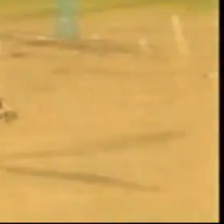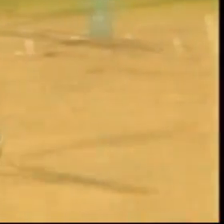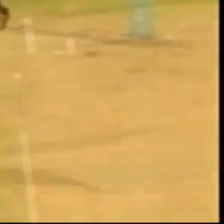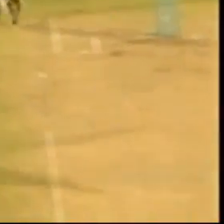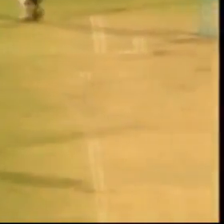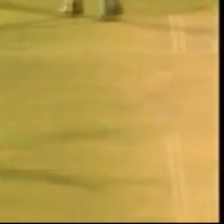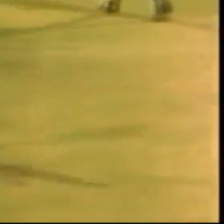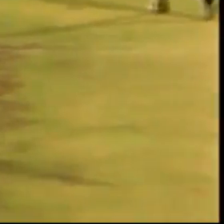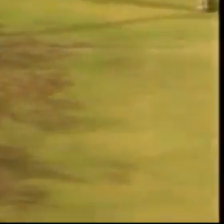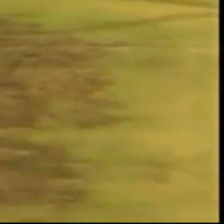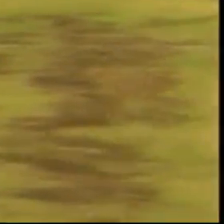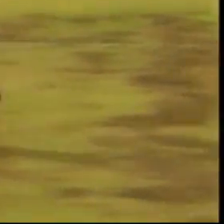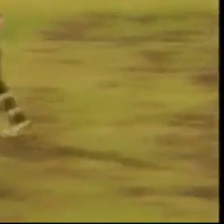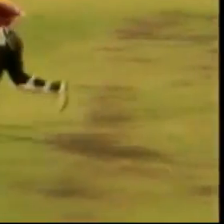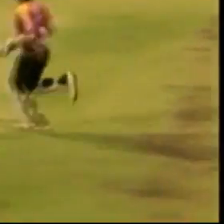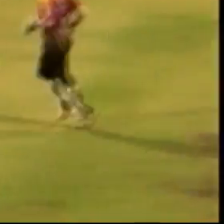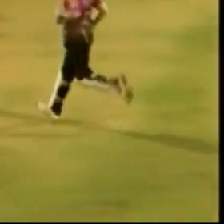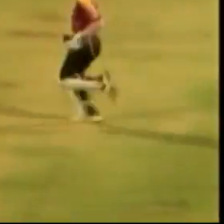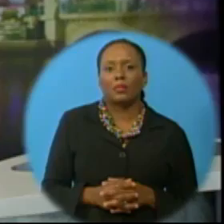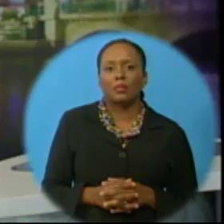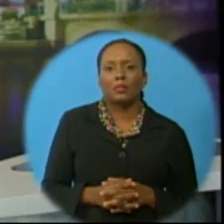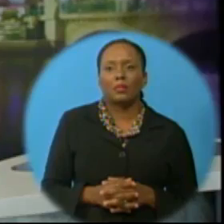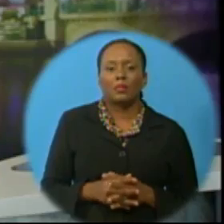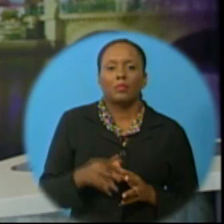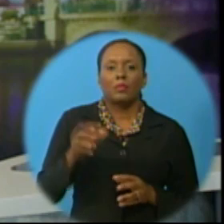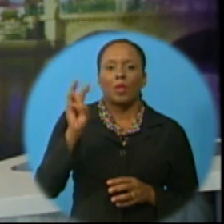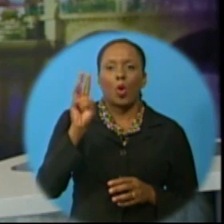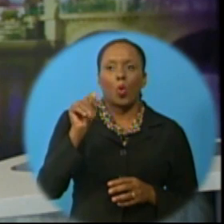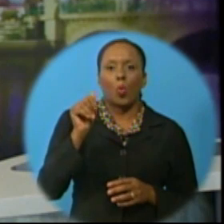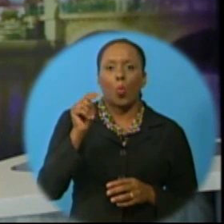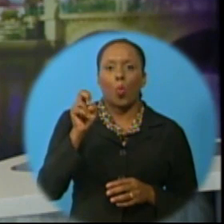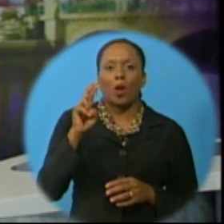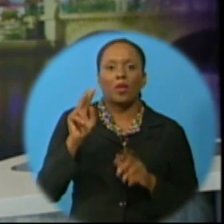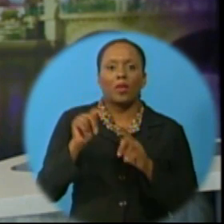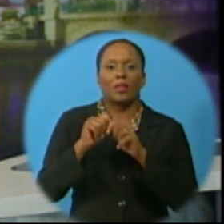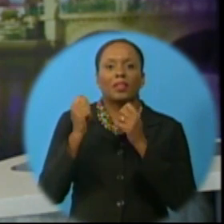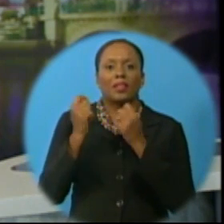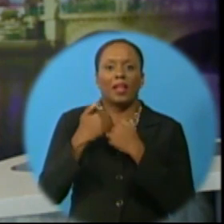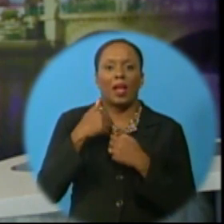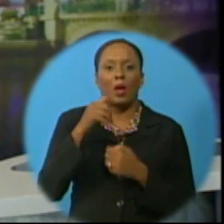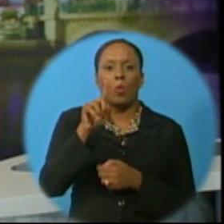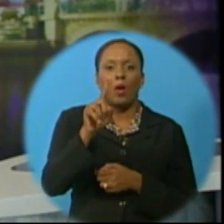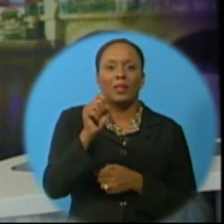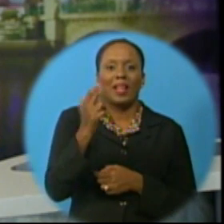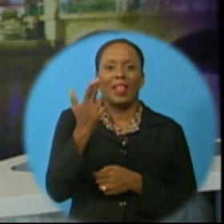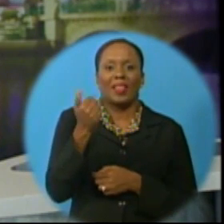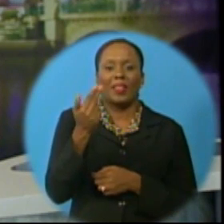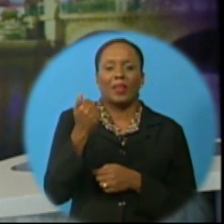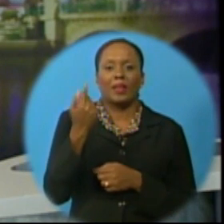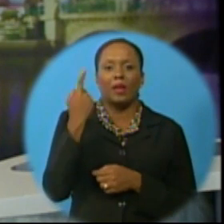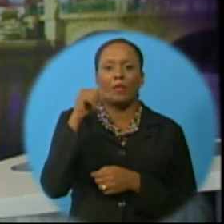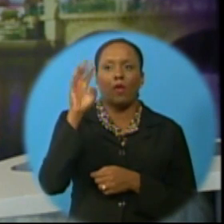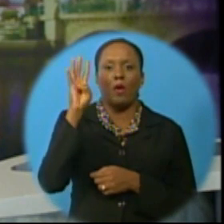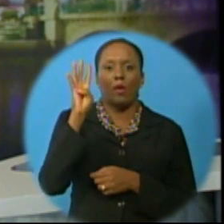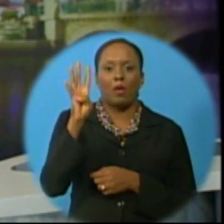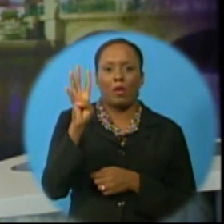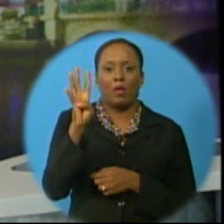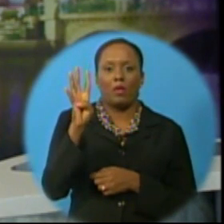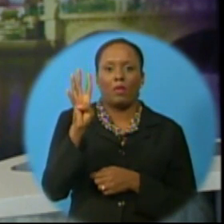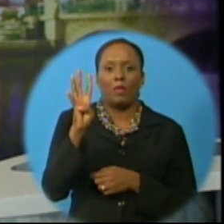overs. Anne-Marie Burke, CBC Sports. Well, thanks, Anne-Marie. Wanderers replied with 113 for 4